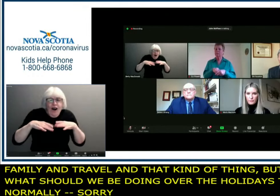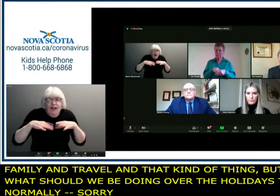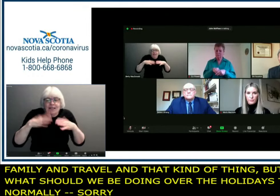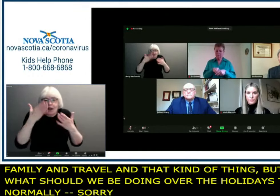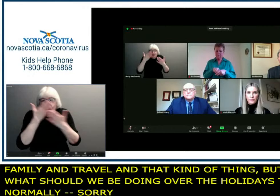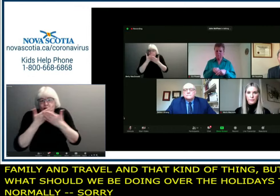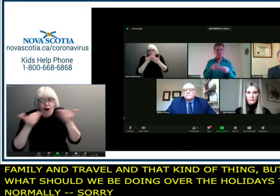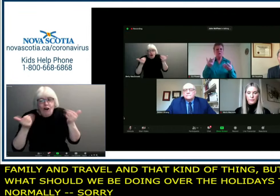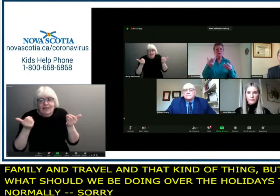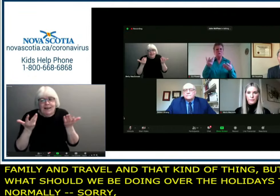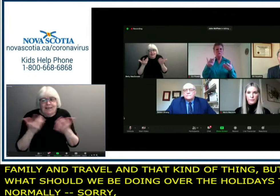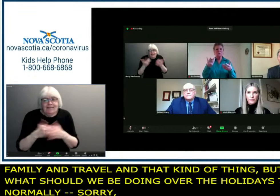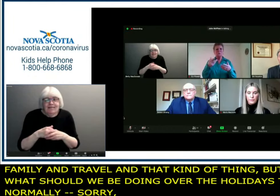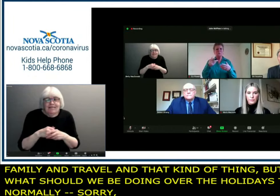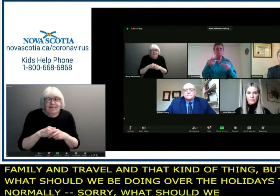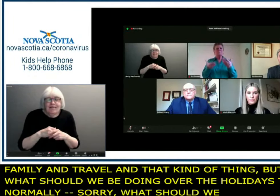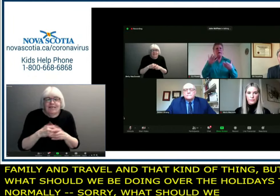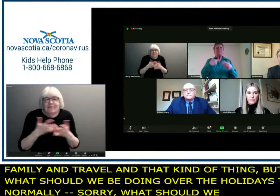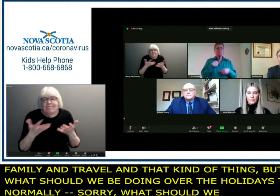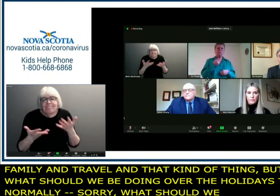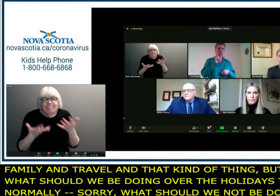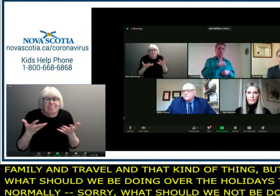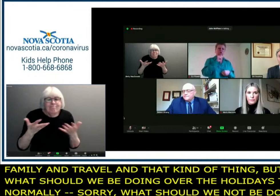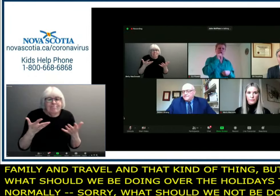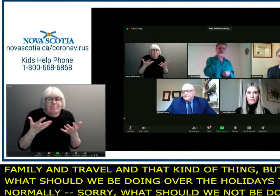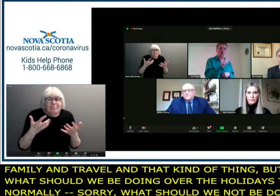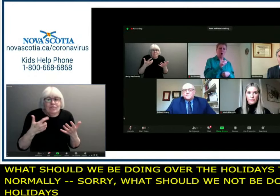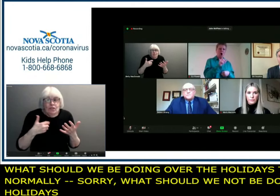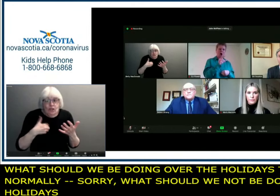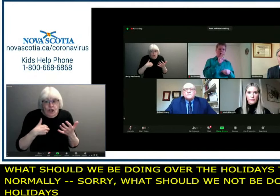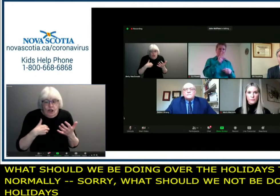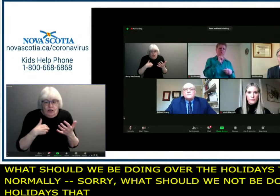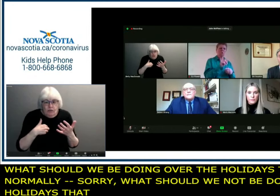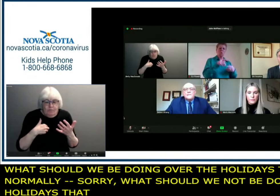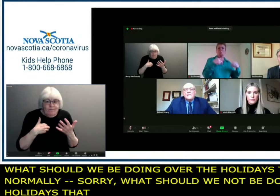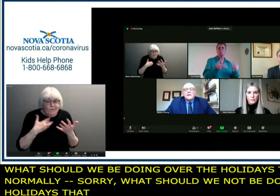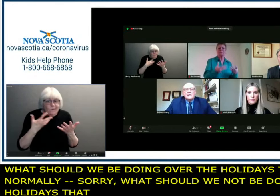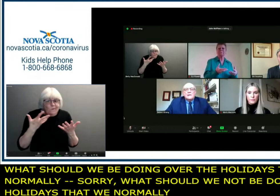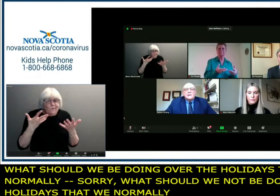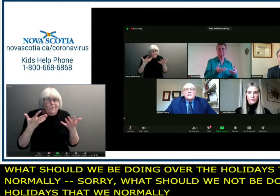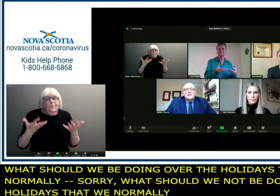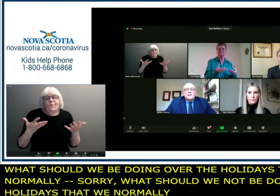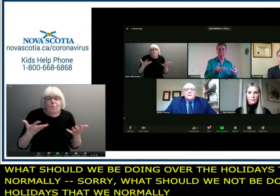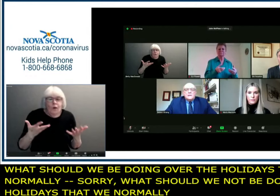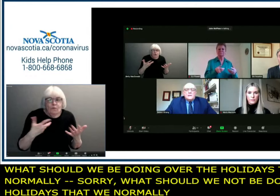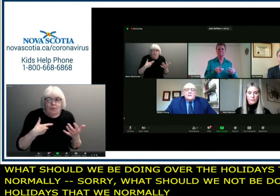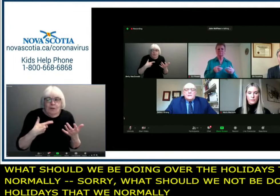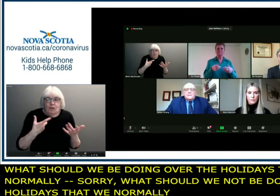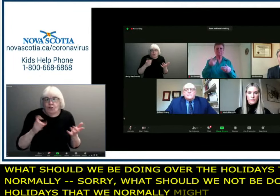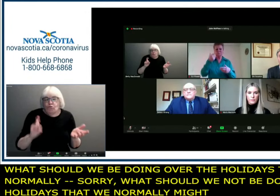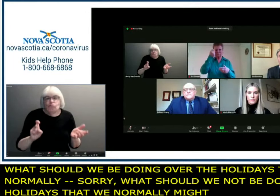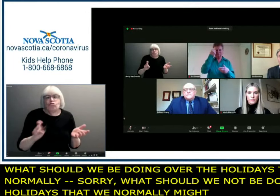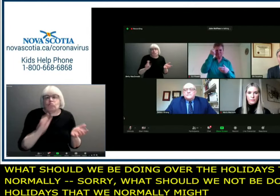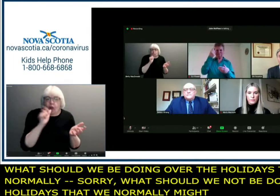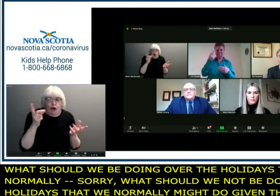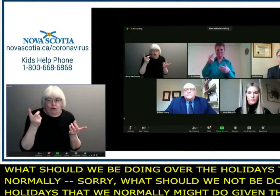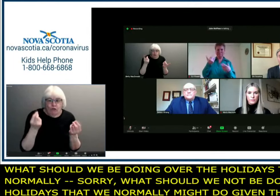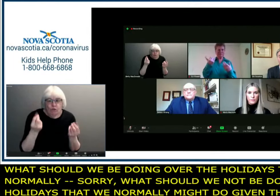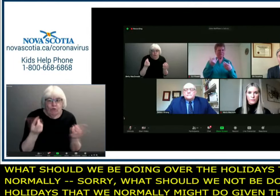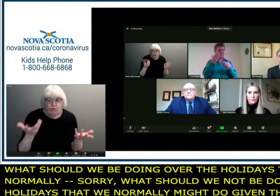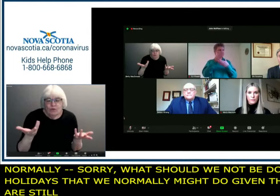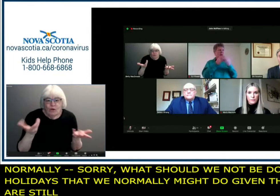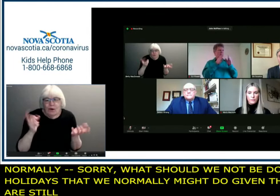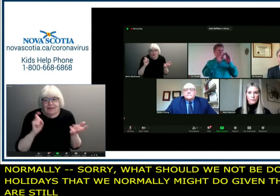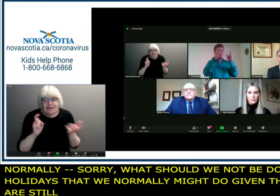should we not be doing over the holidays that we normally might do, given that things are still open, but